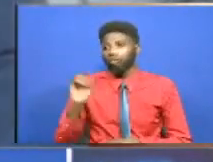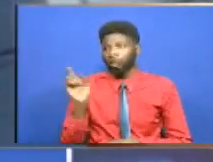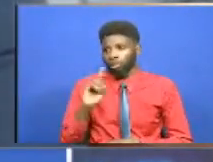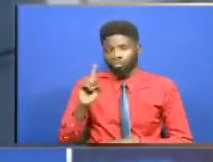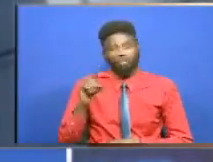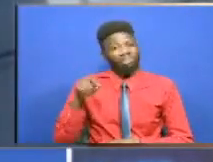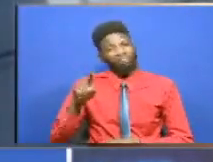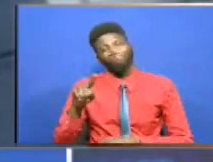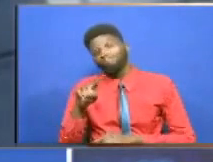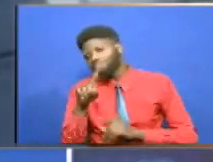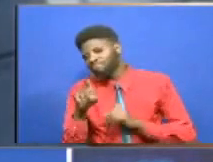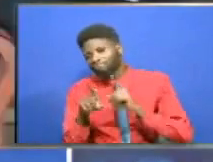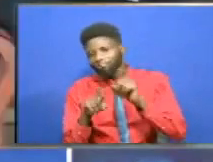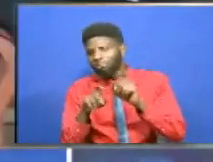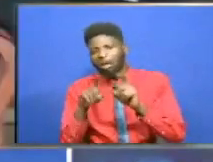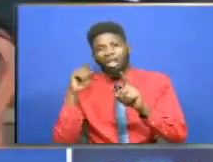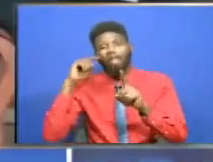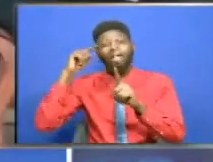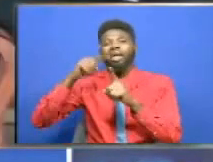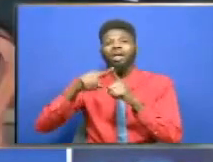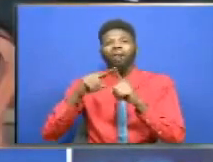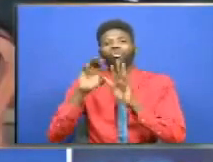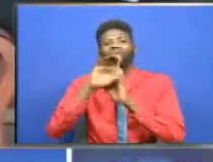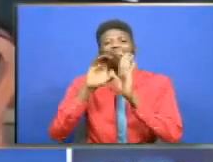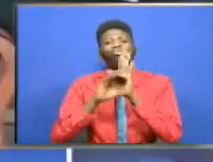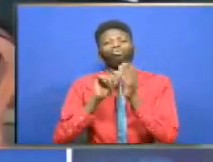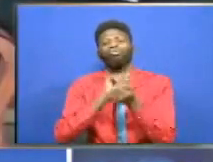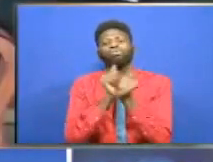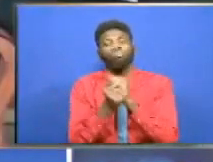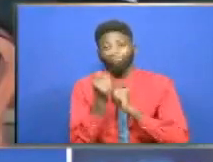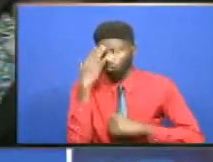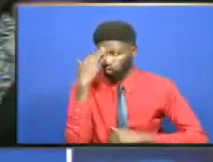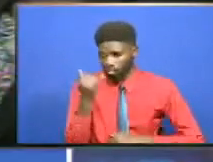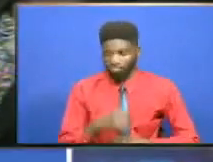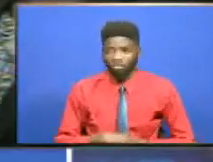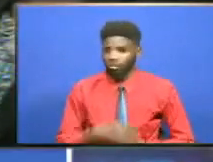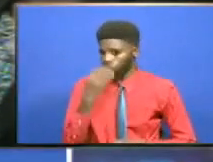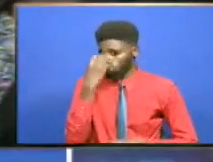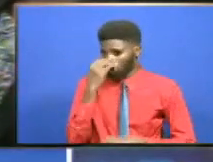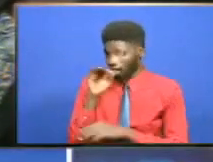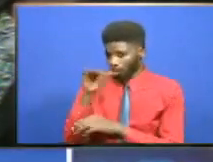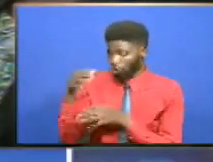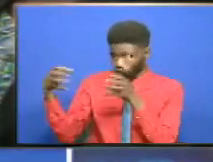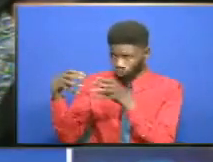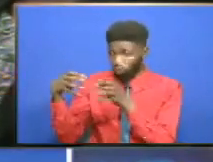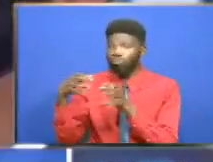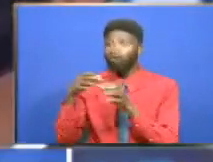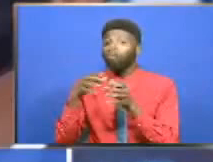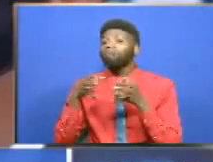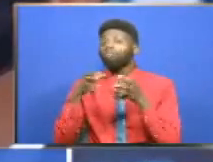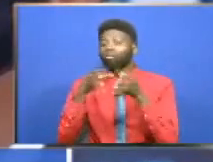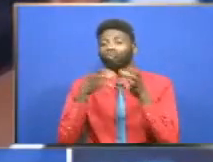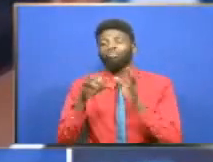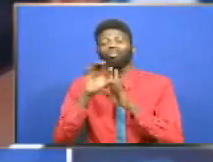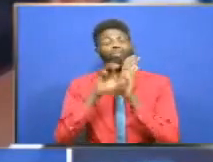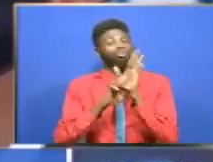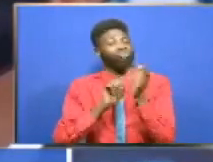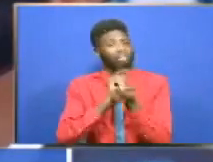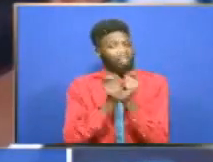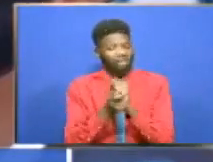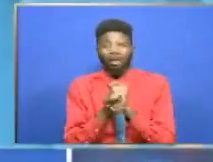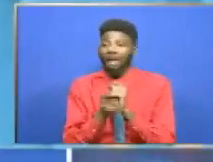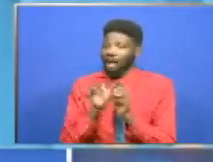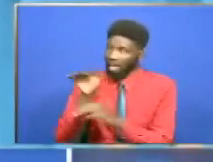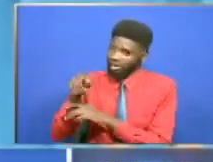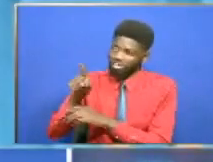behind the push for a constitutional review. Ruto challenged the proponents of a constitutional review to prioritize the needs of